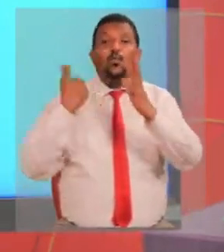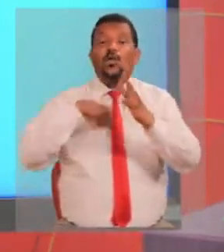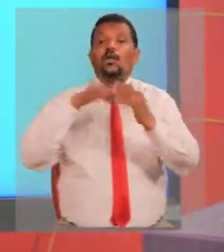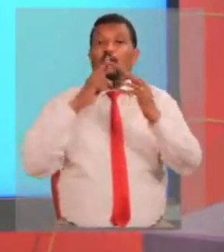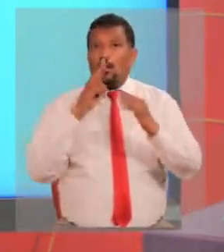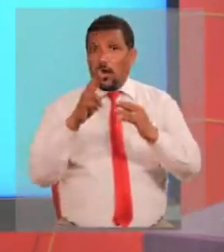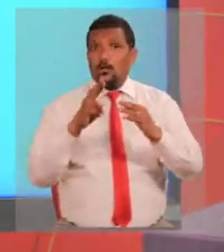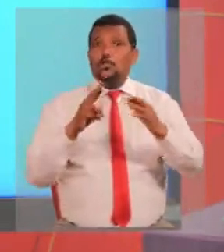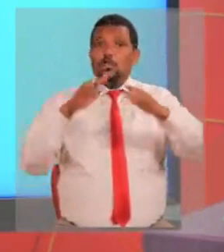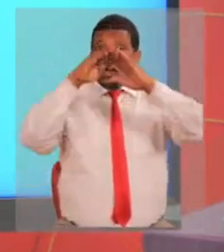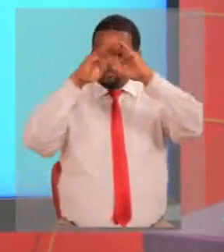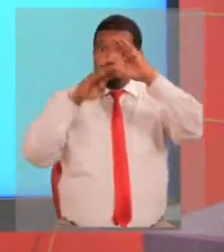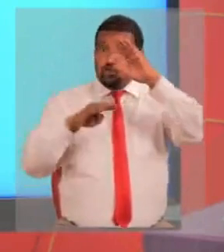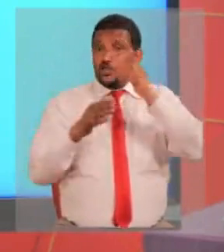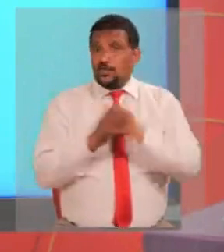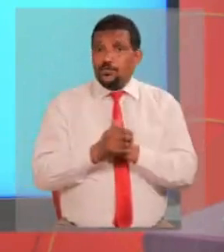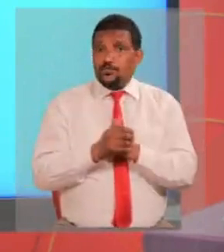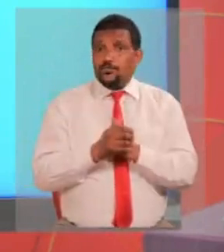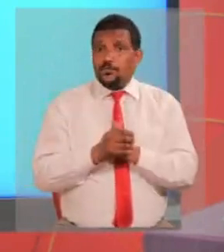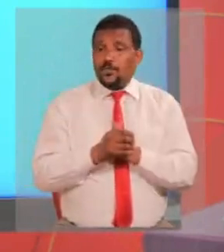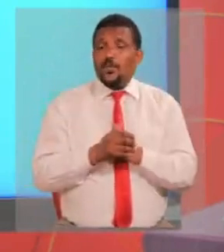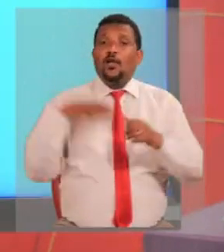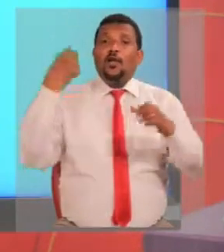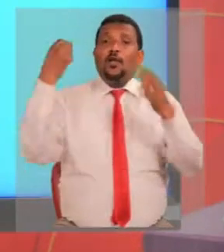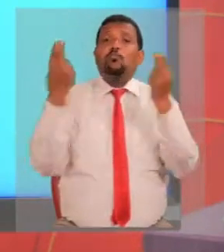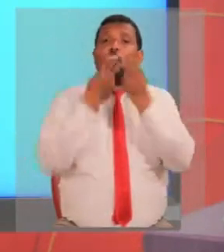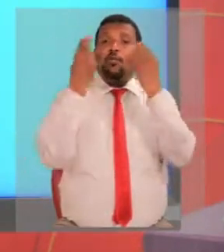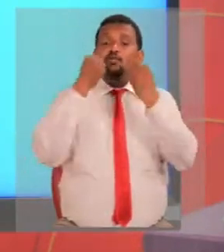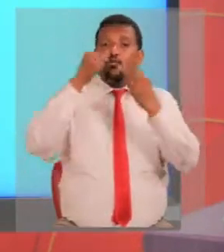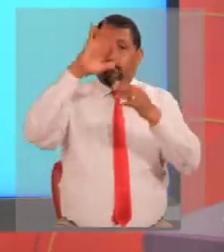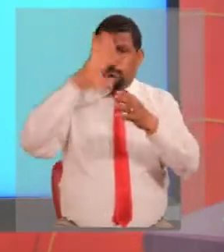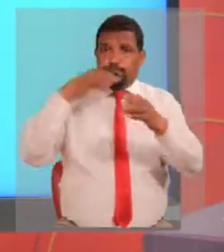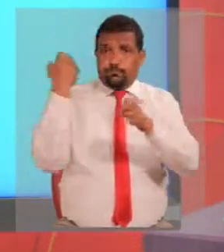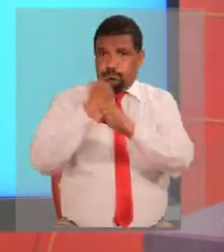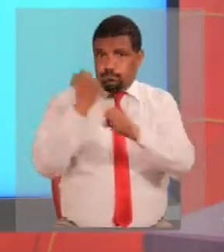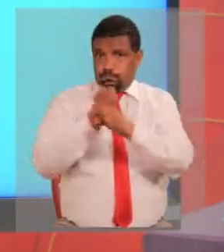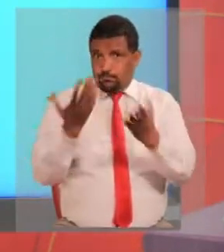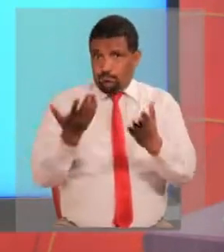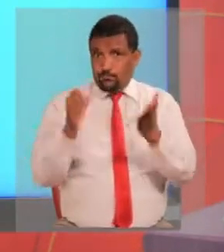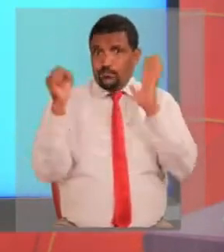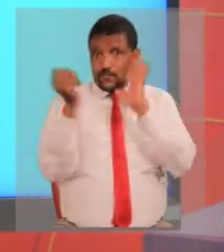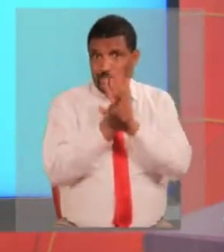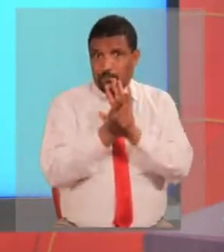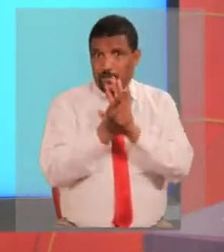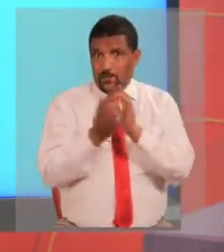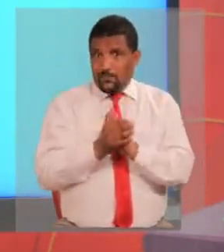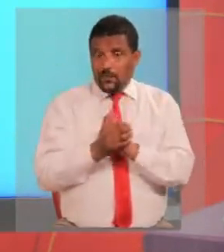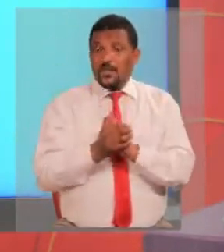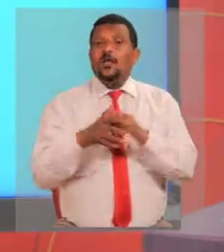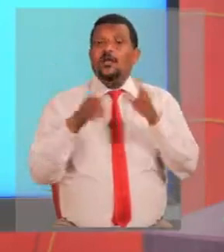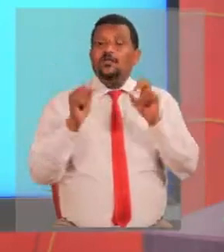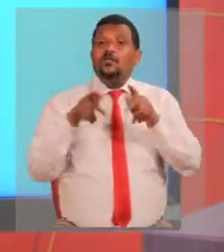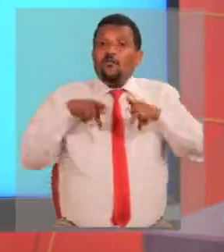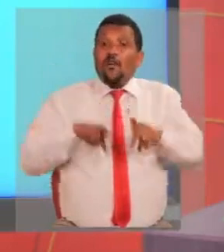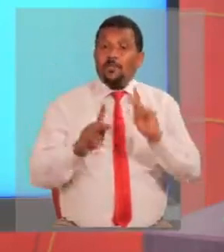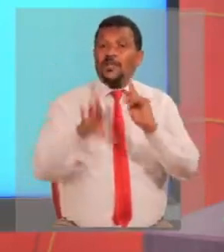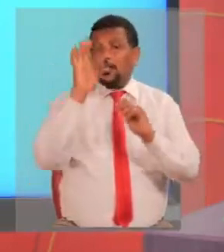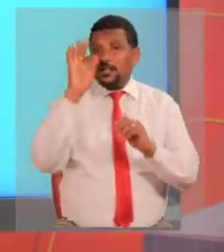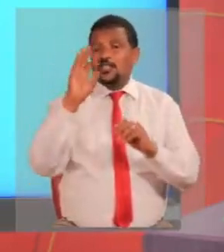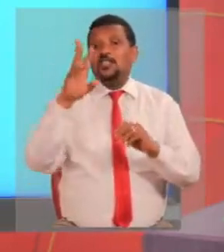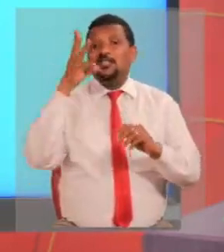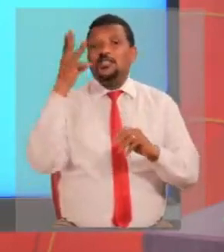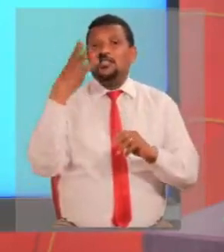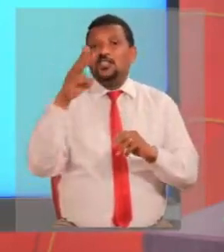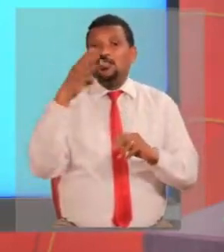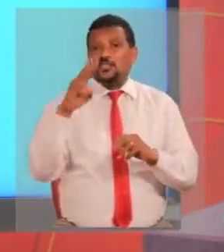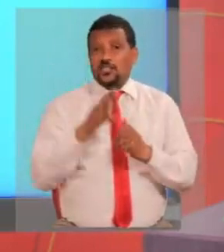are reducing the employment of the variable input labor. For example, if the farmer gets